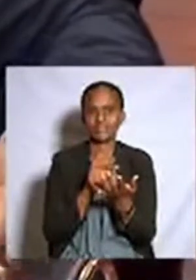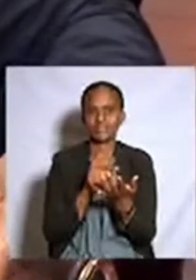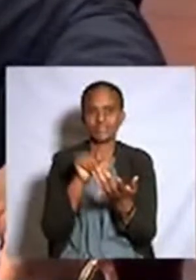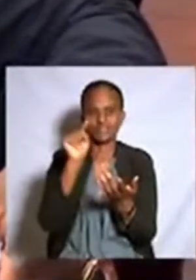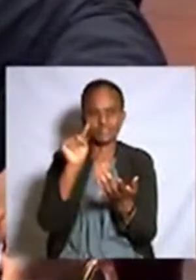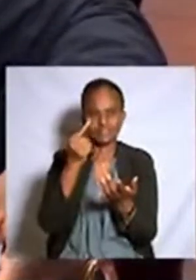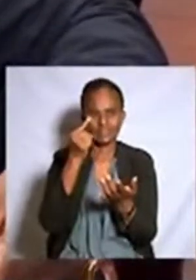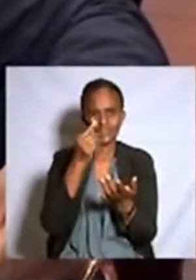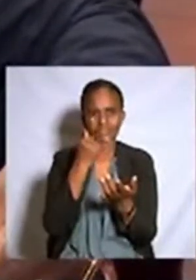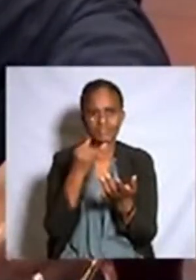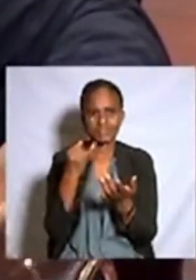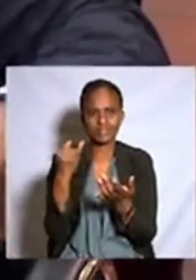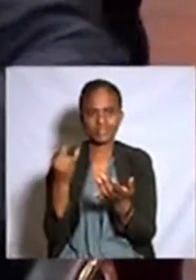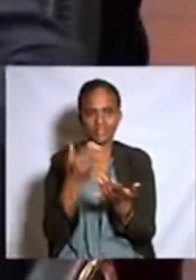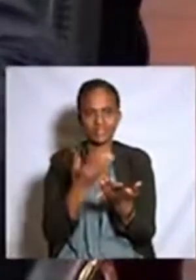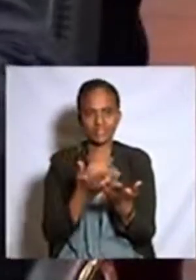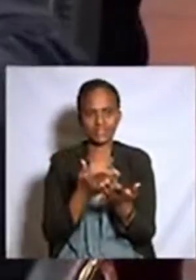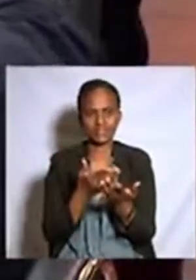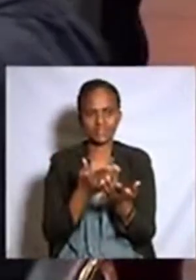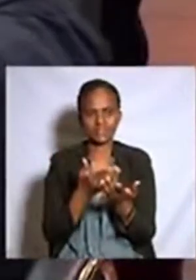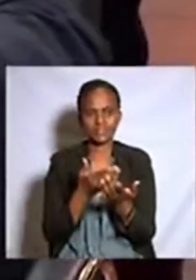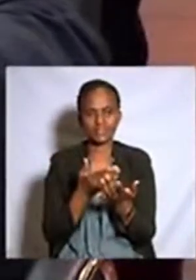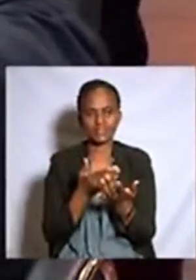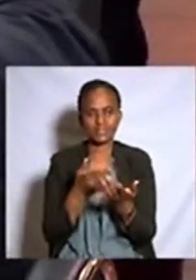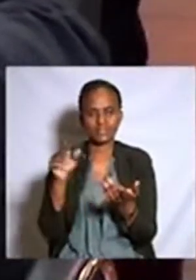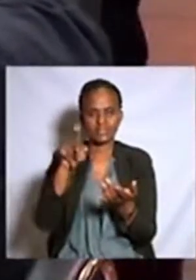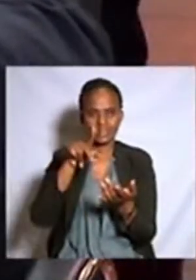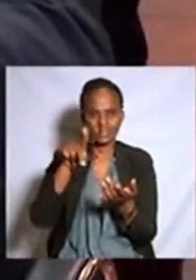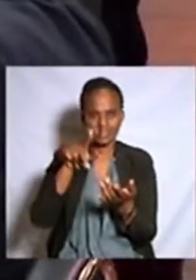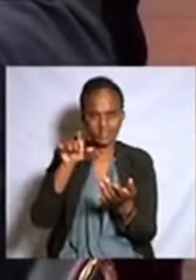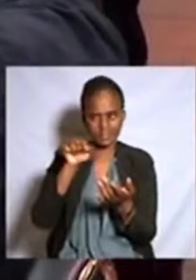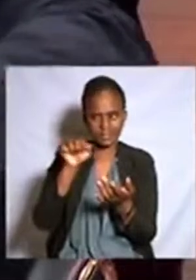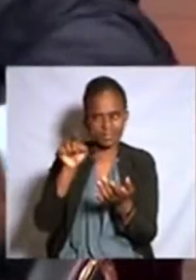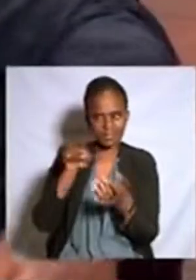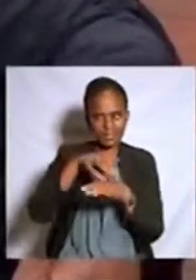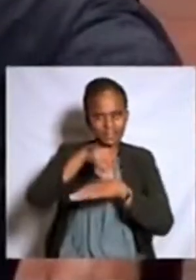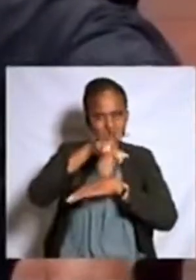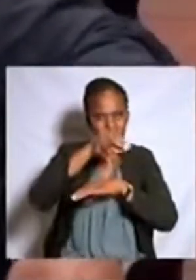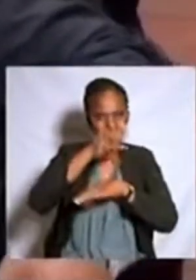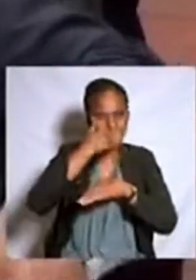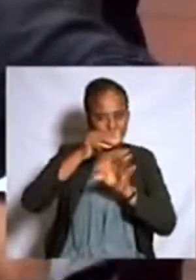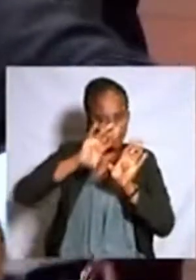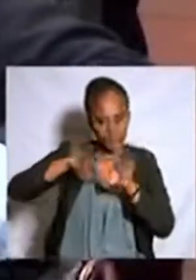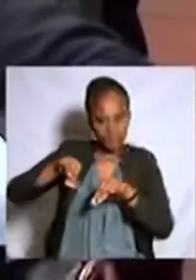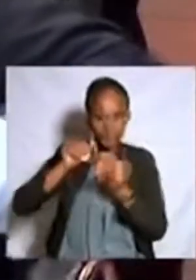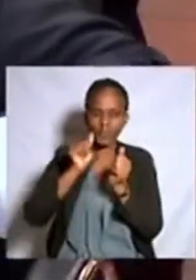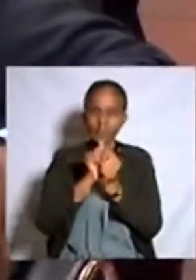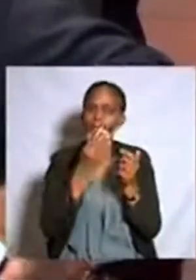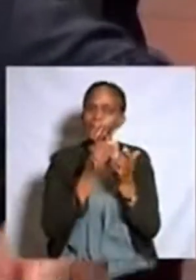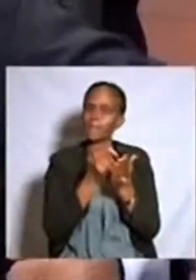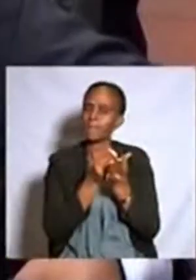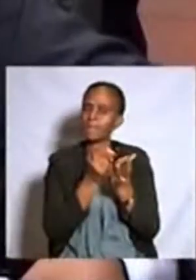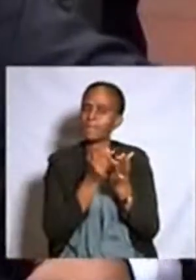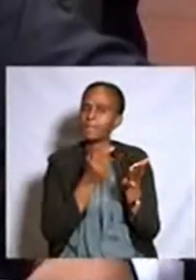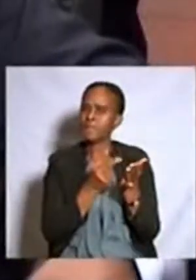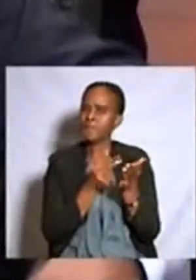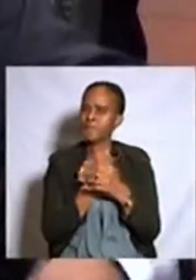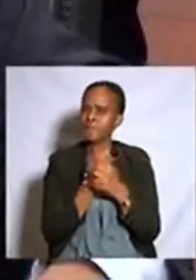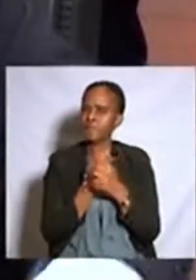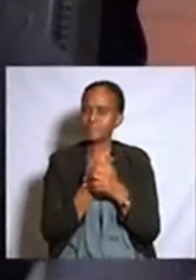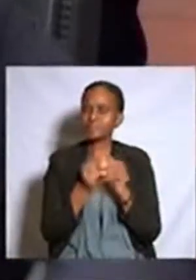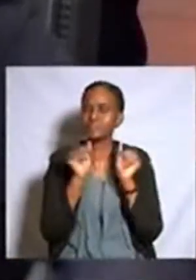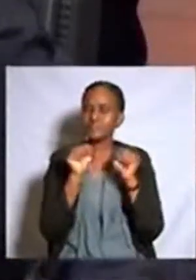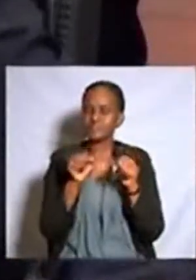first issue the PS was guided to skip in terms of profitability. It would